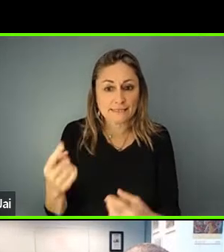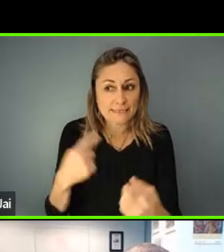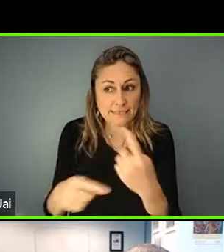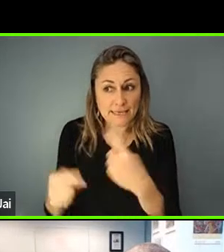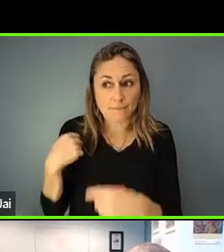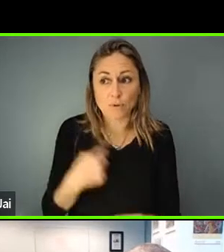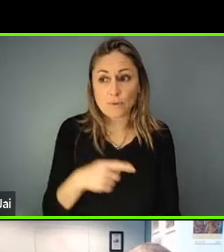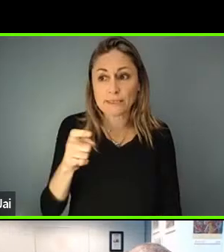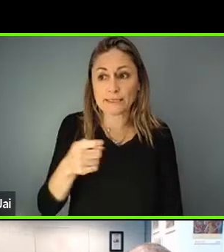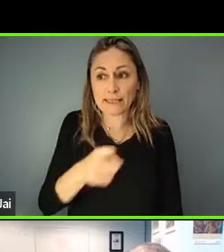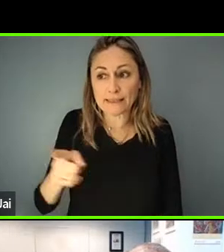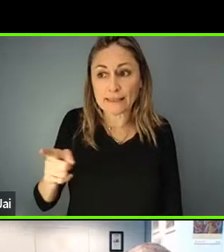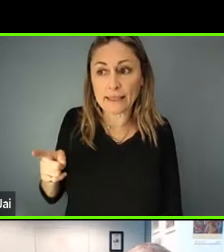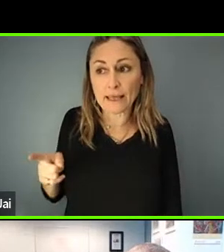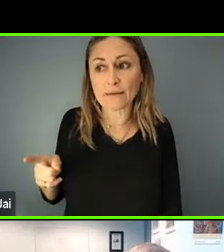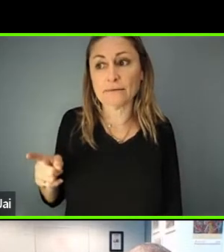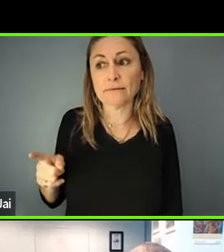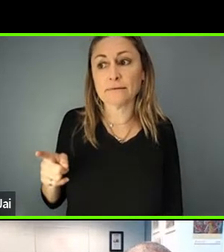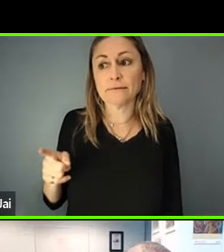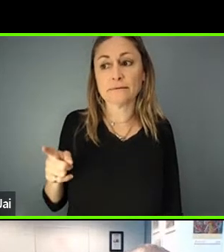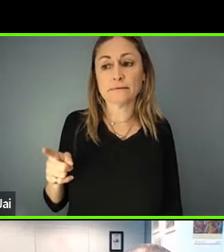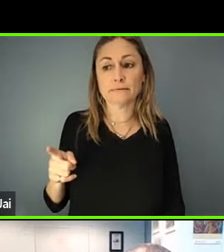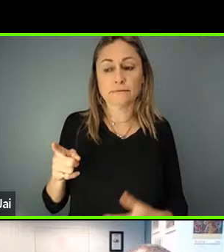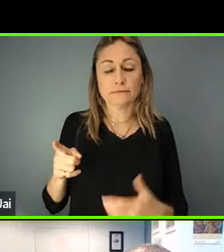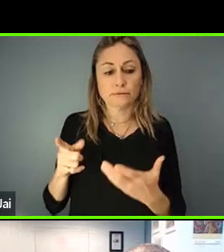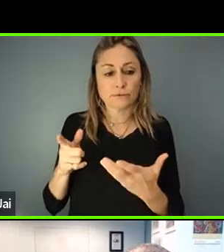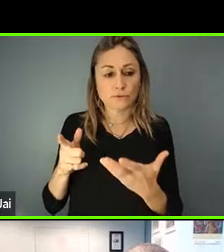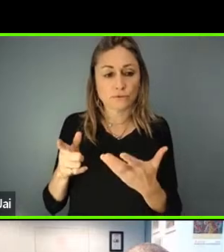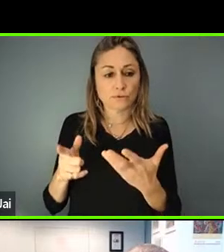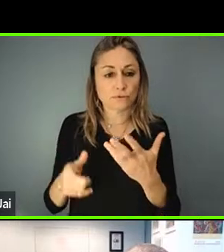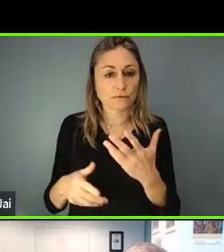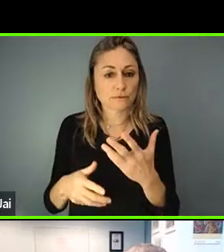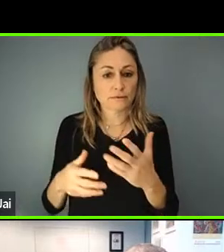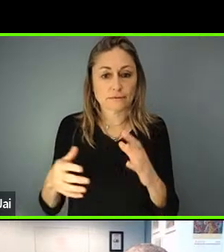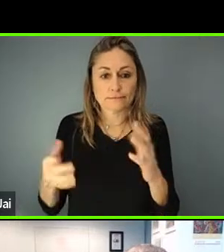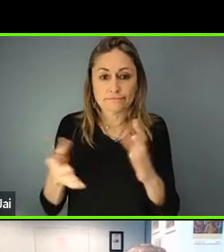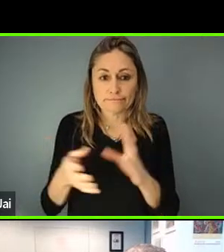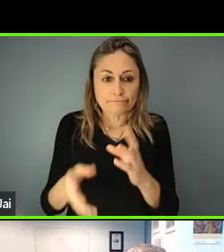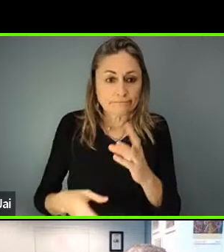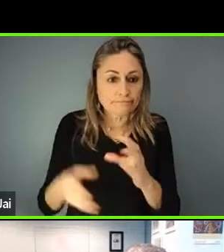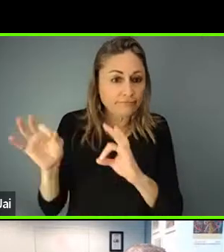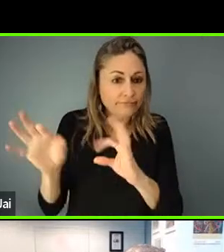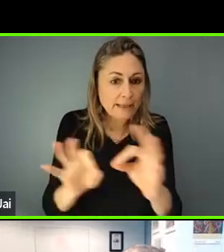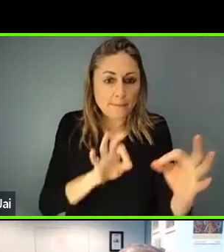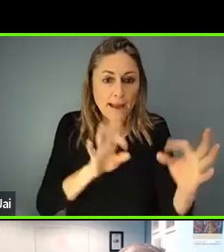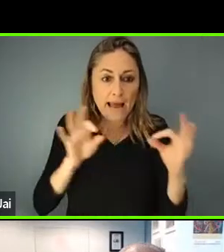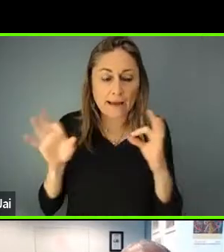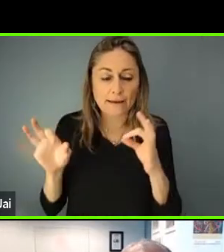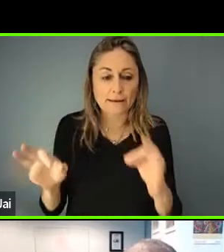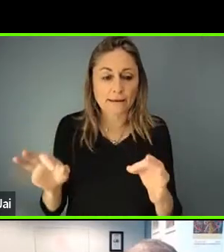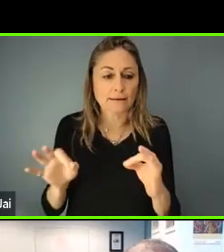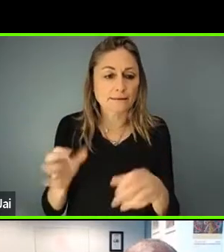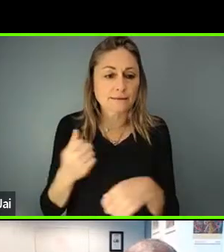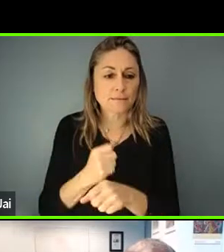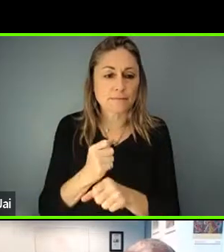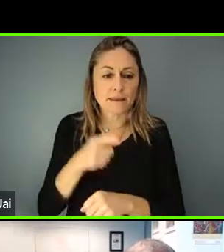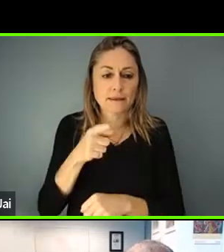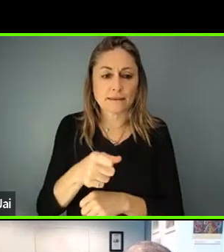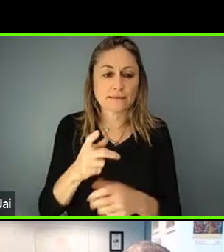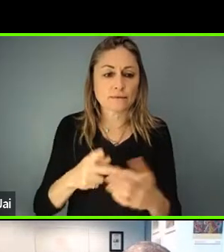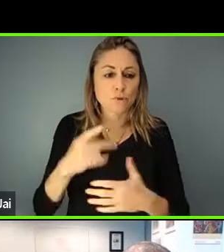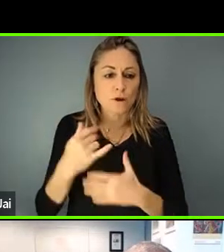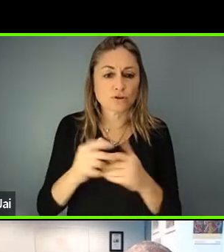need them to weigh in, and you continue to weigh in to help make this project as inclusive